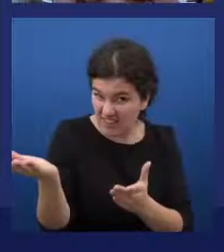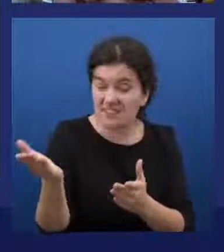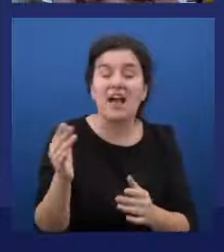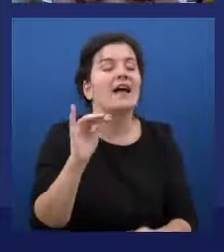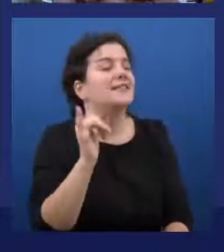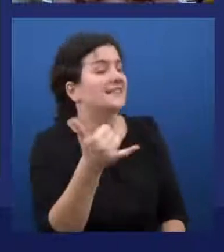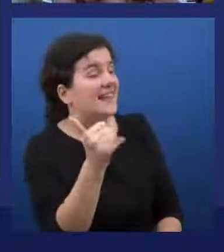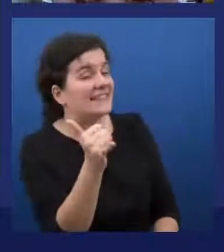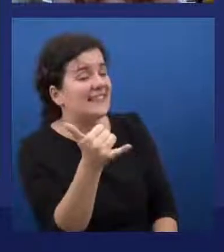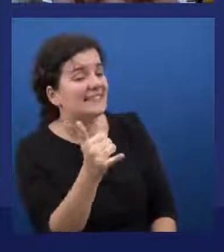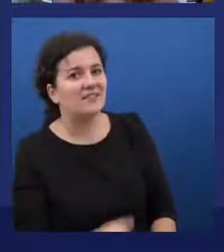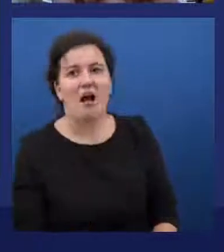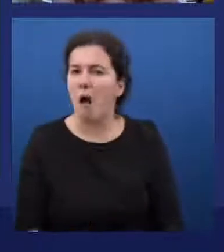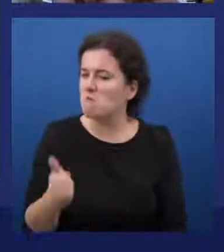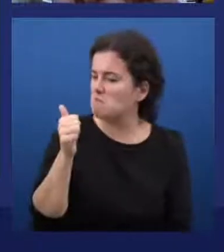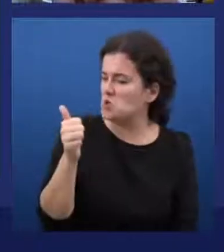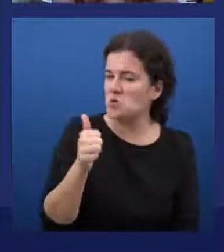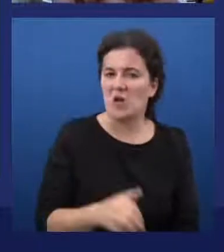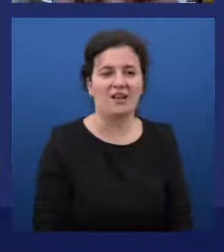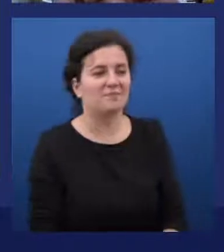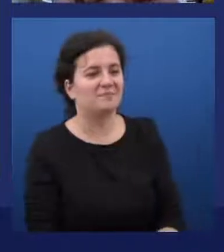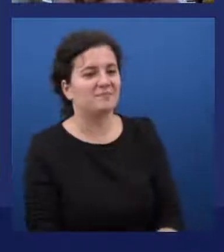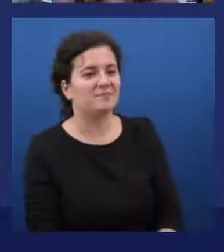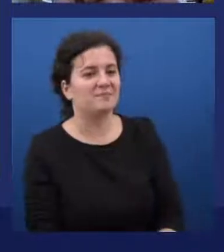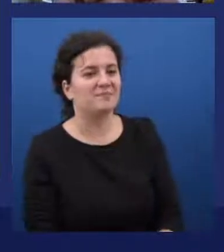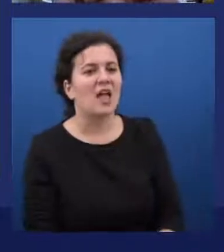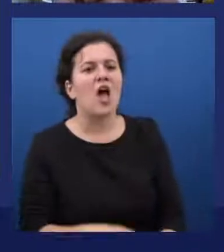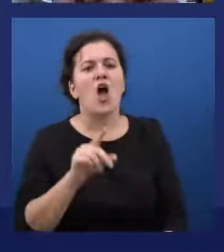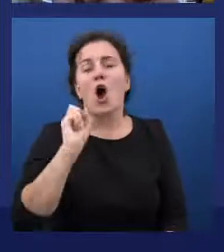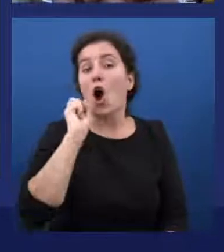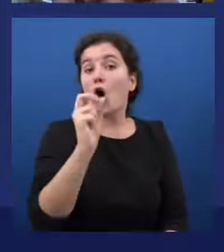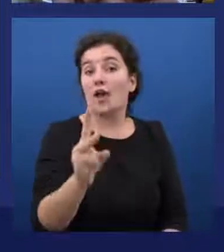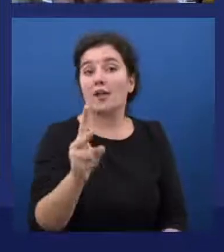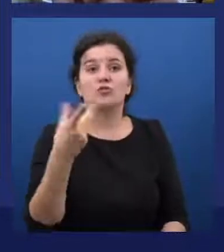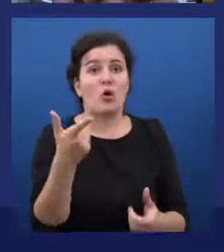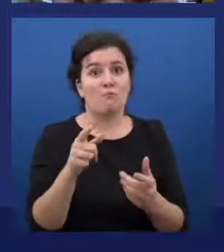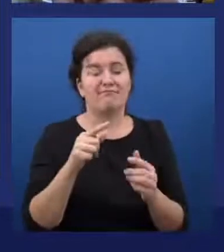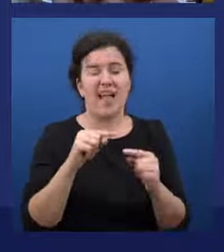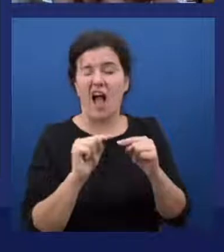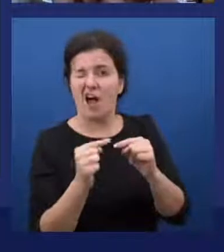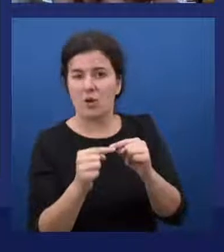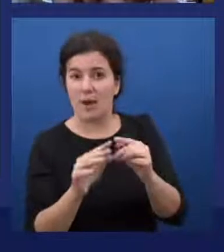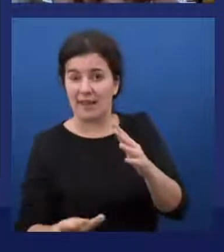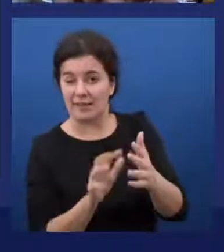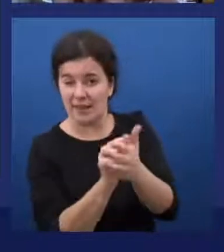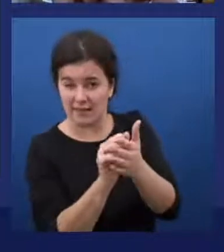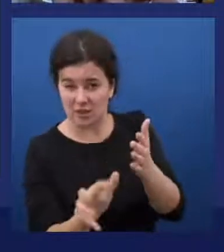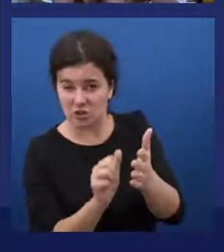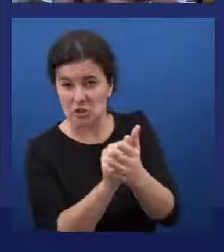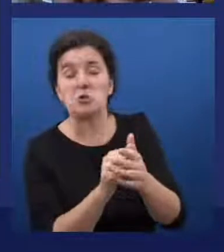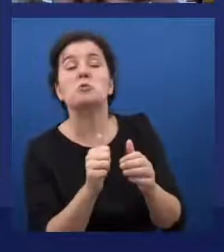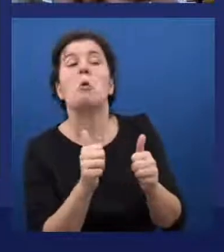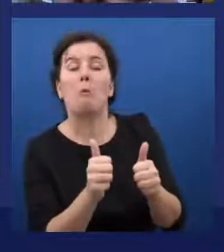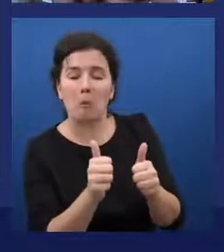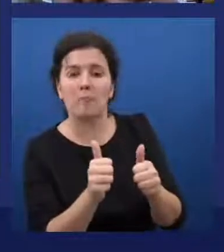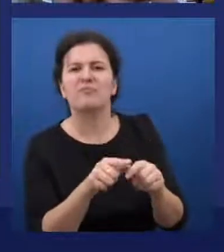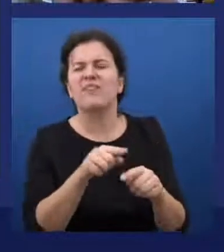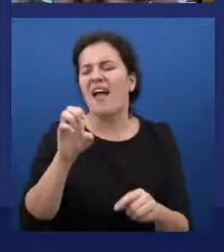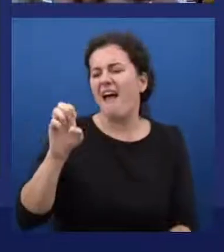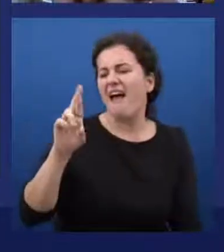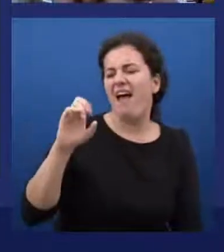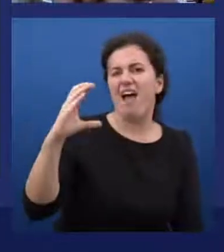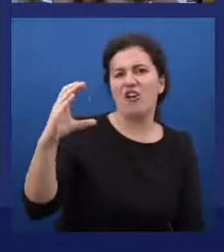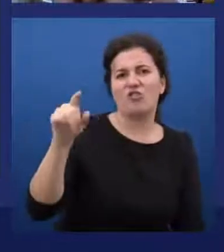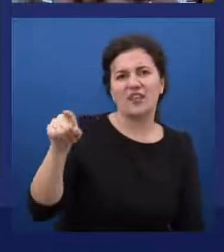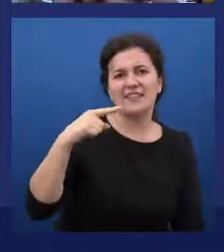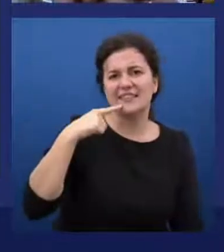what other options do I have once I have this anomaly detection? I've heard Eric talk about the metrics advisor.